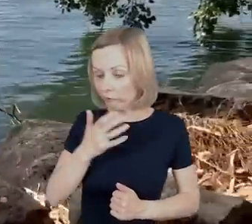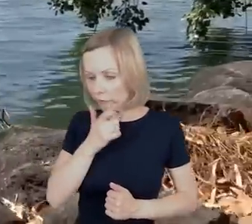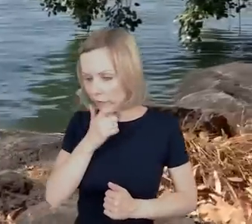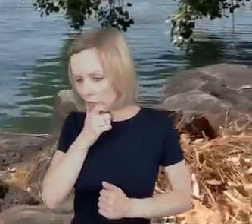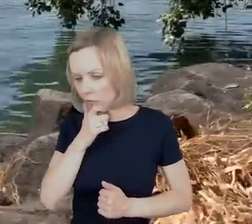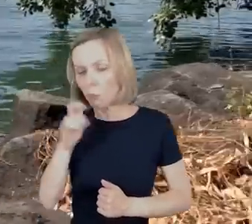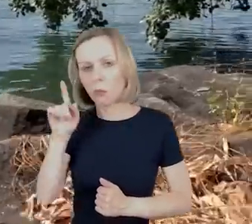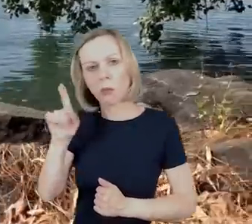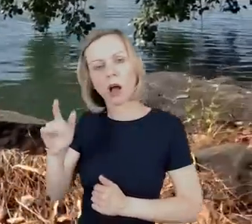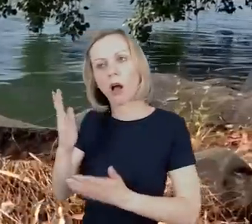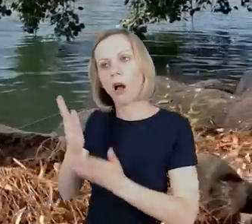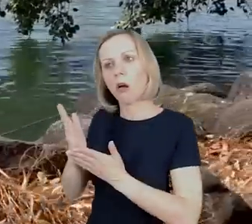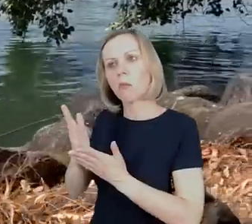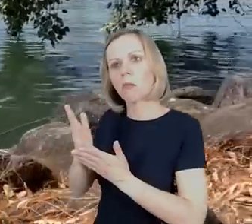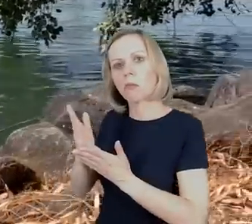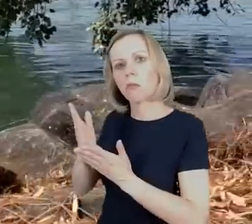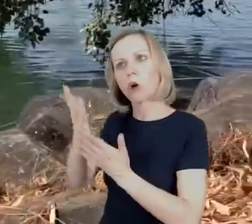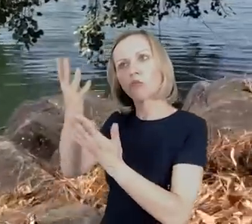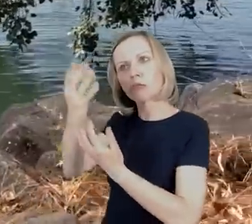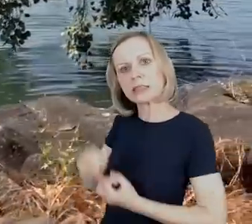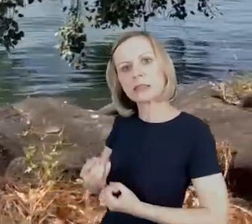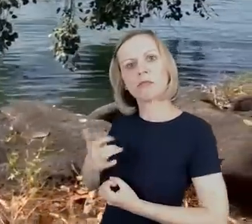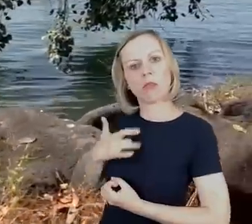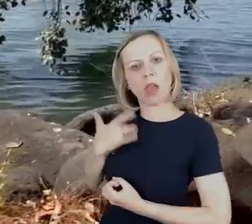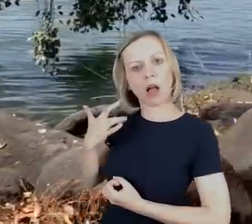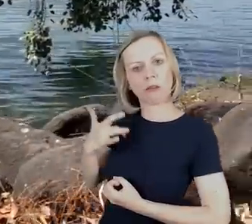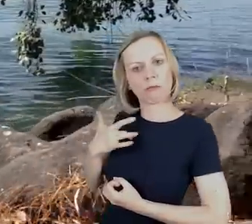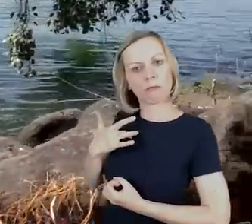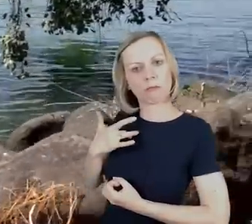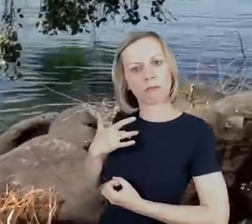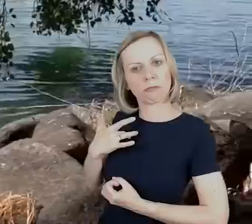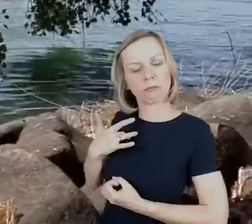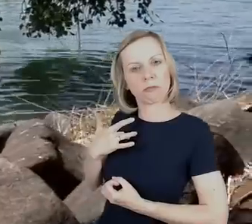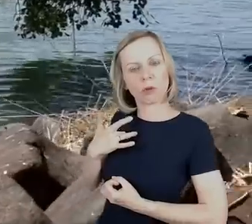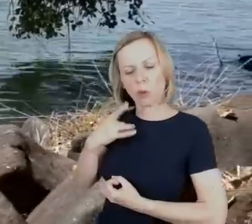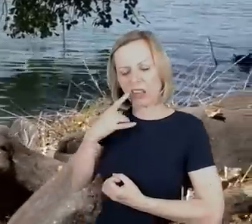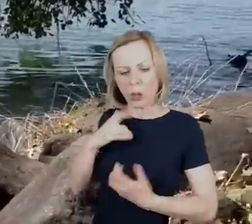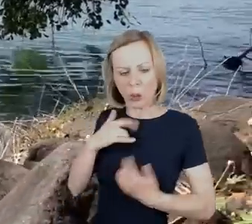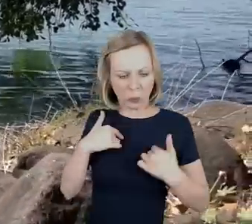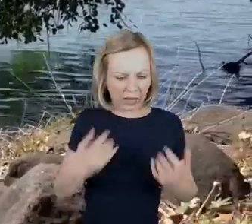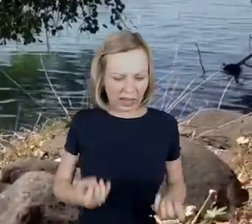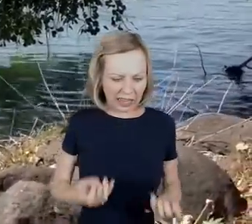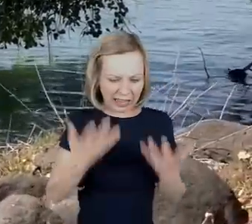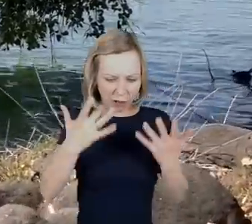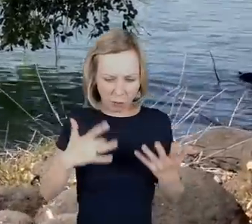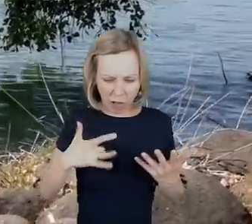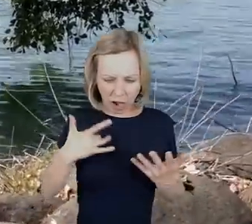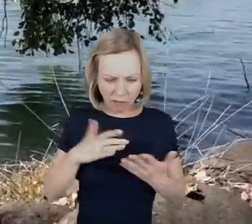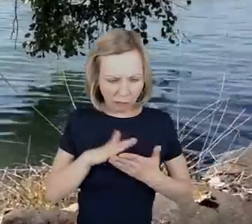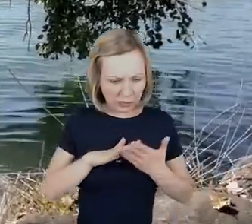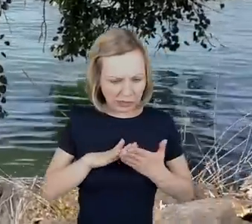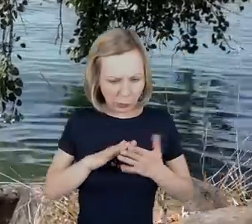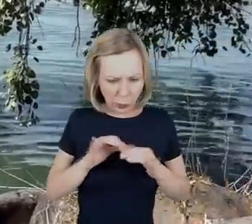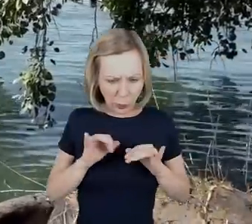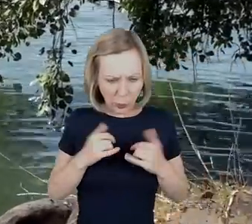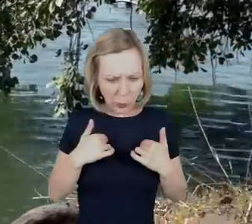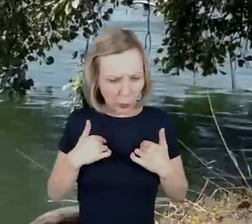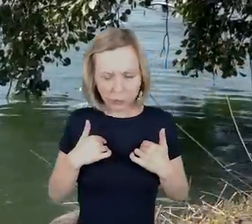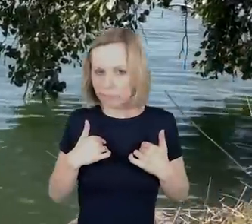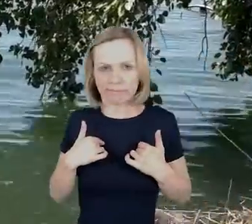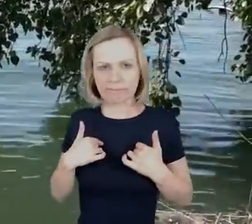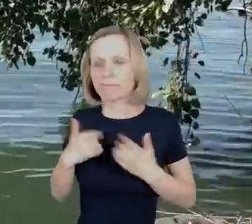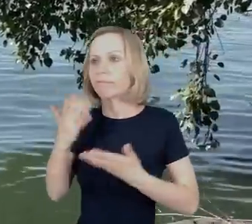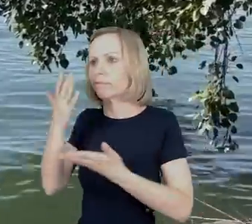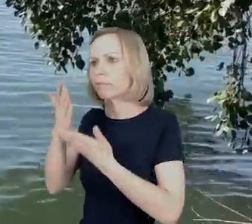abundantly life-giving. Such a song is not a negation, but it is a song of the fullness